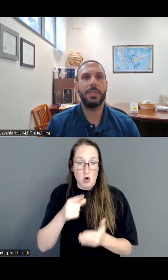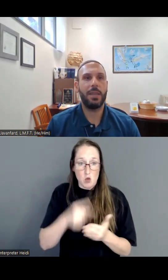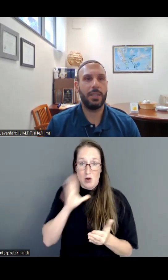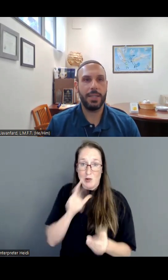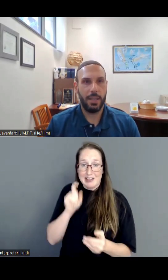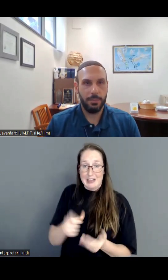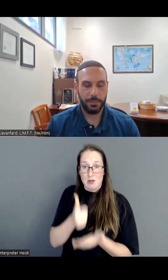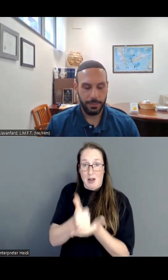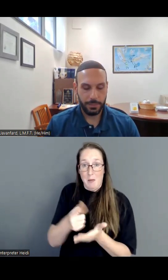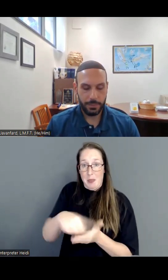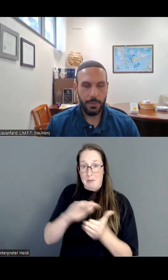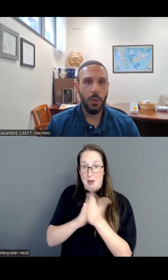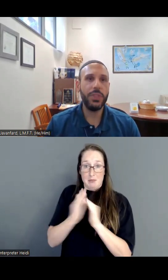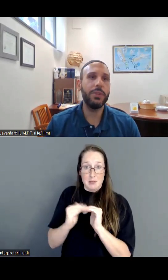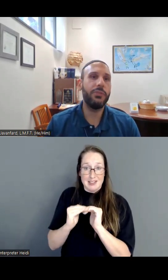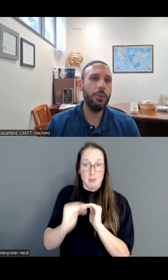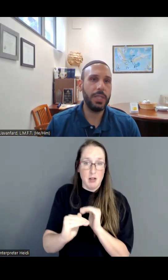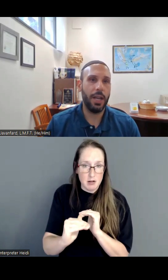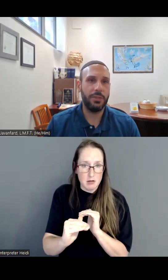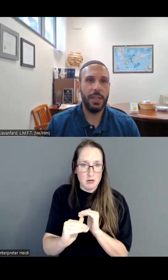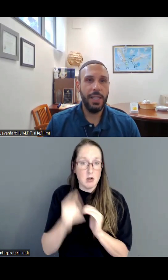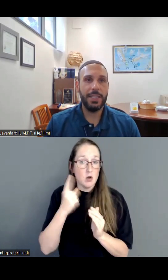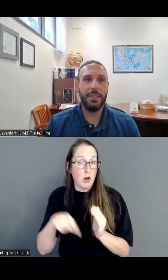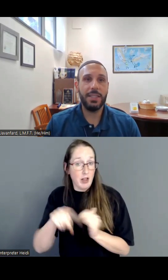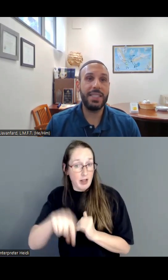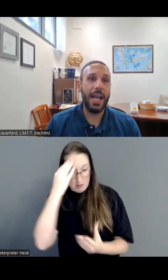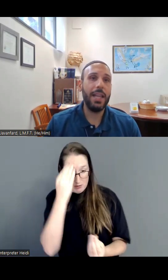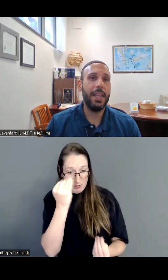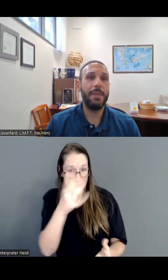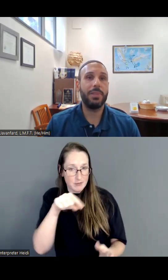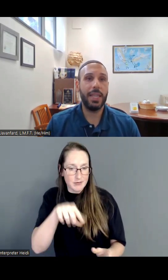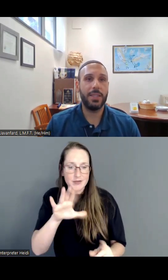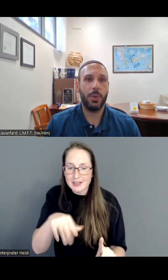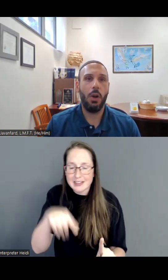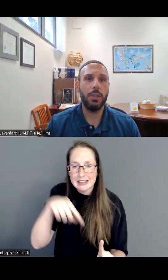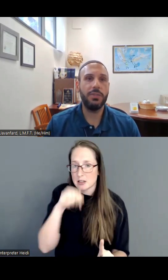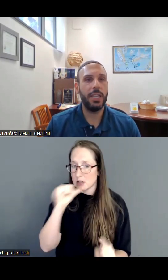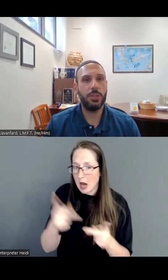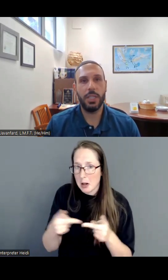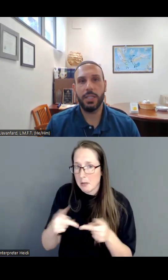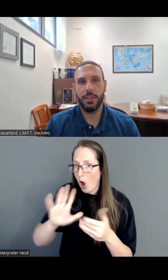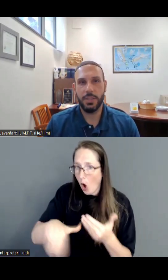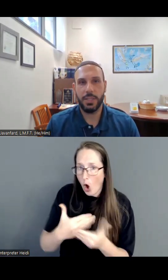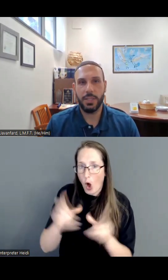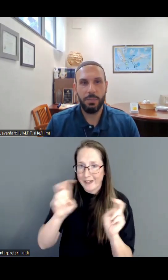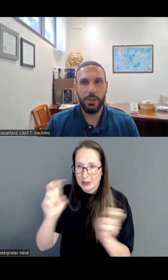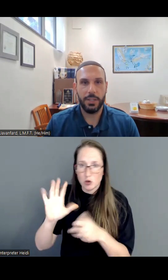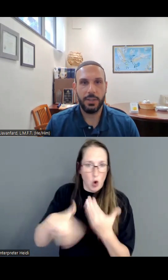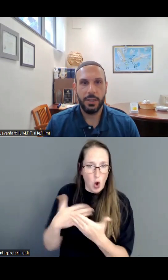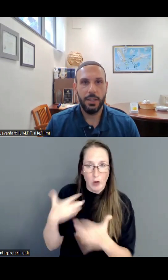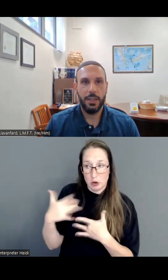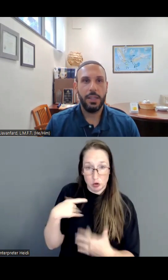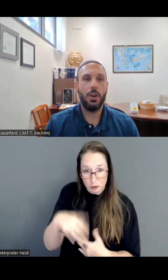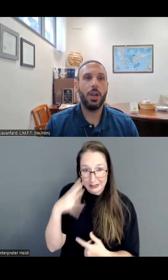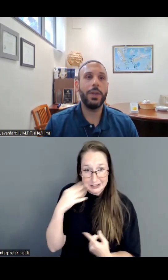to help stabilize them. What they're informed of is that this is not a place where all of the issues and concerns that they've